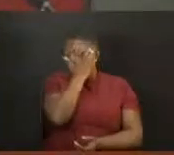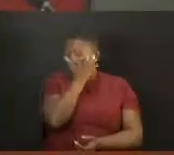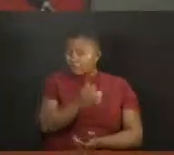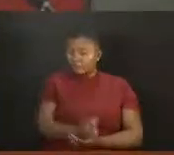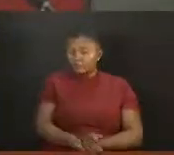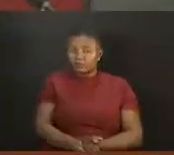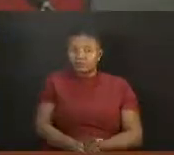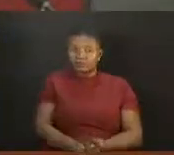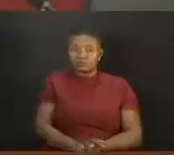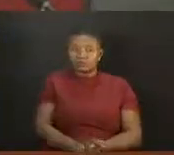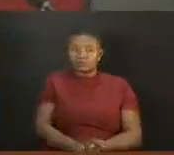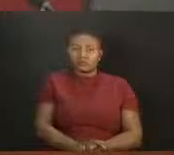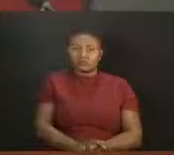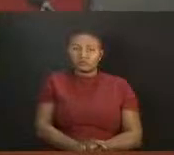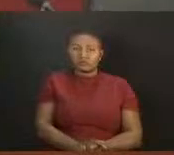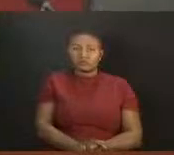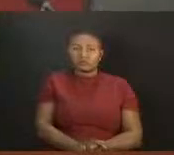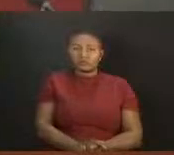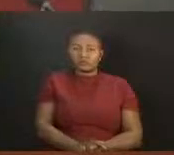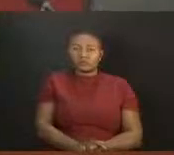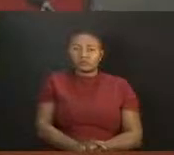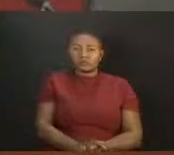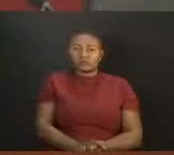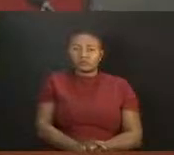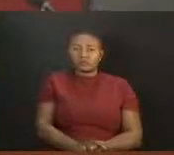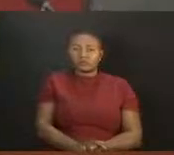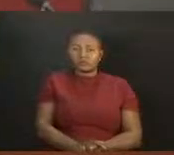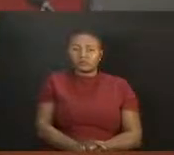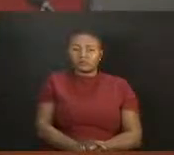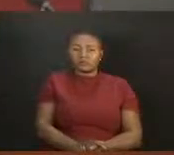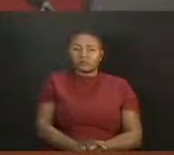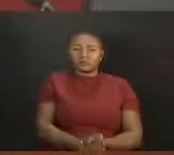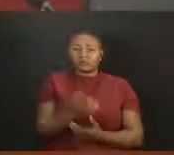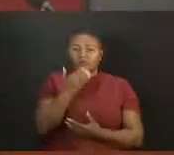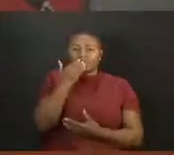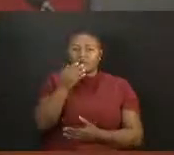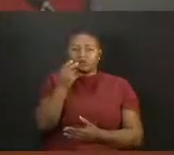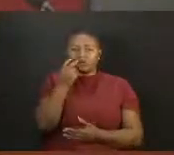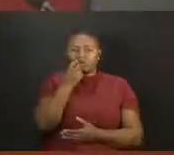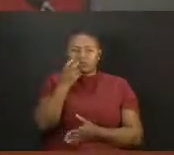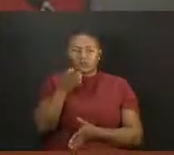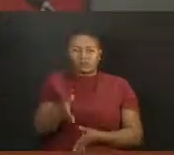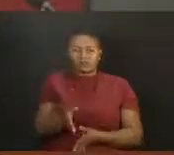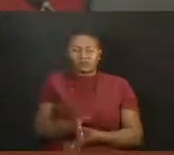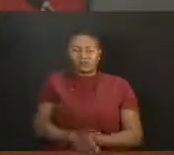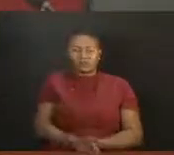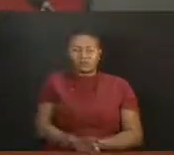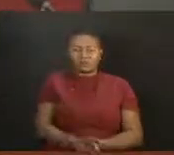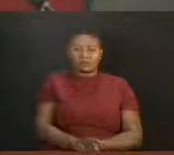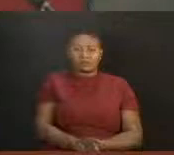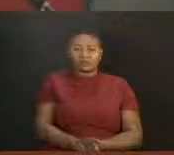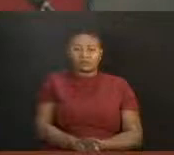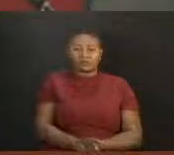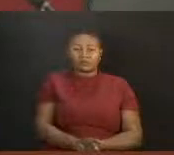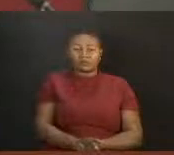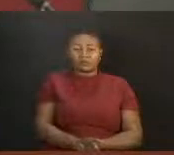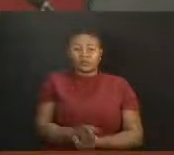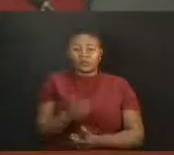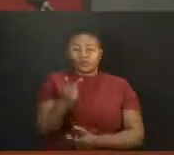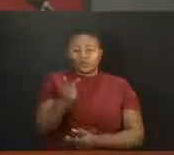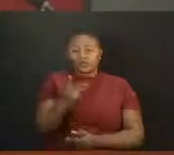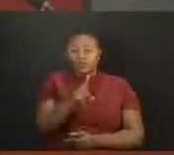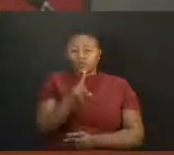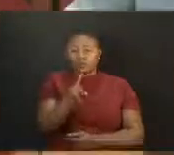Yes, Honorable Fondi. Thank you, Mr. Speaker. Two quick